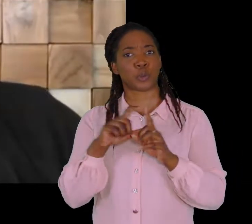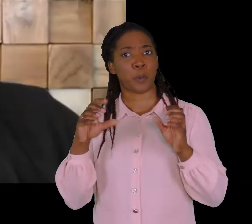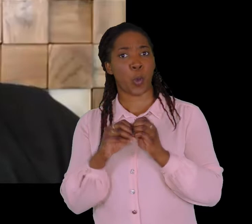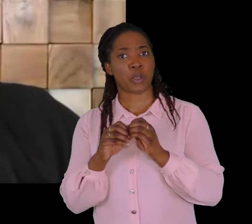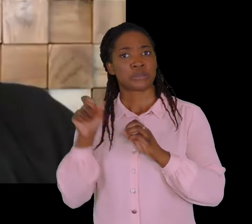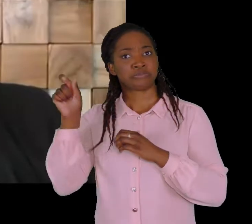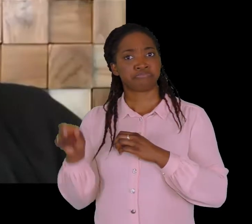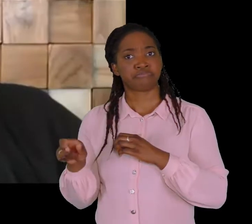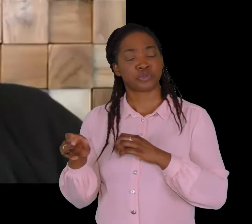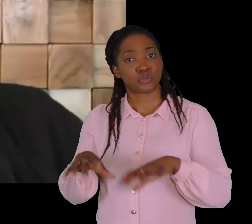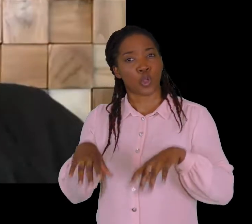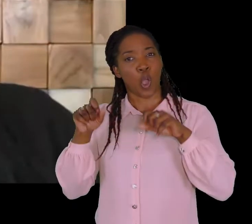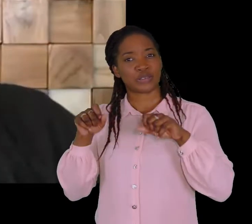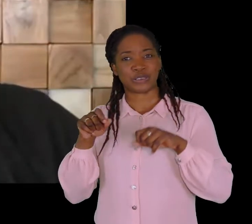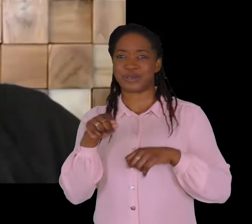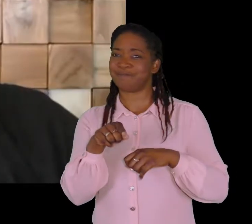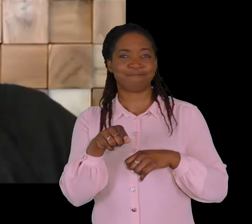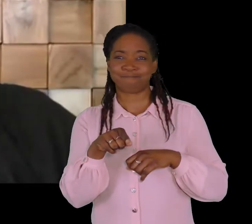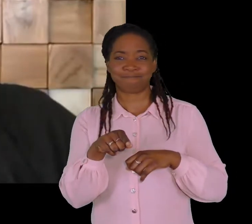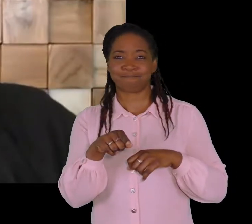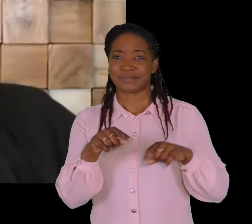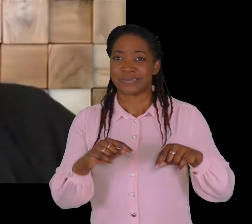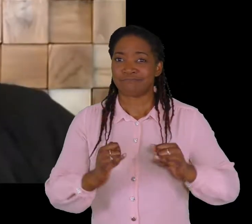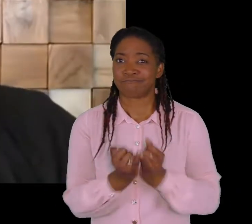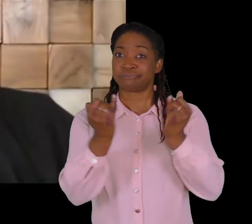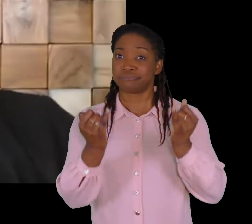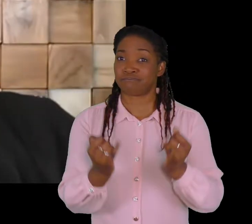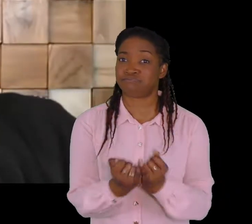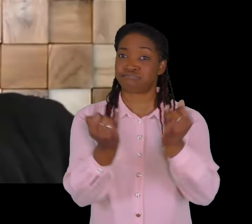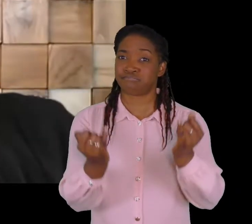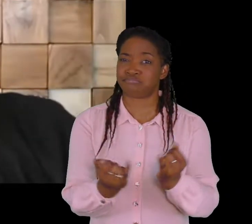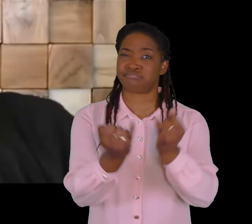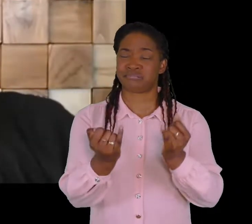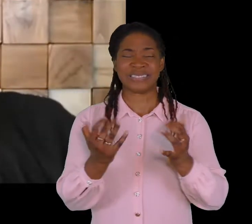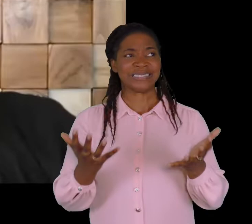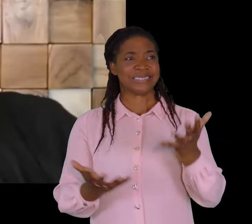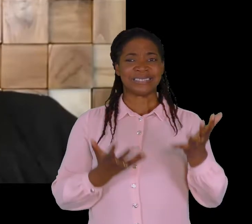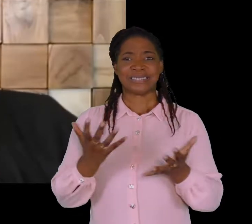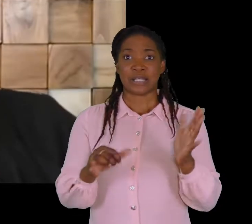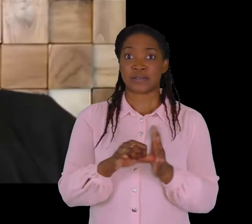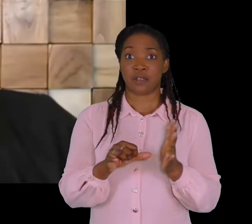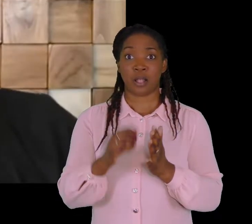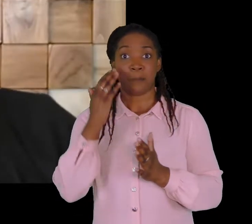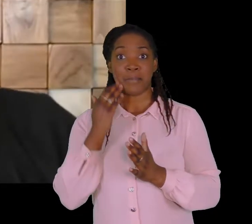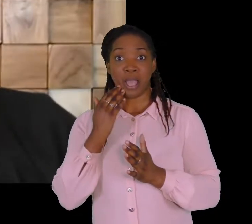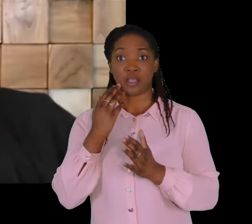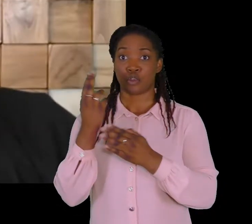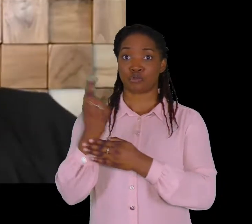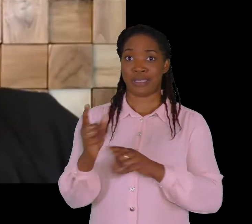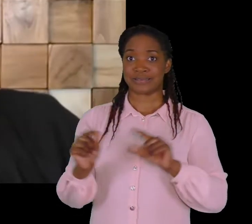Du Bois was one of the first to begin to unpack the contradiction, the way that I'm framing it, the contradiction of Black